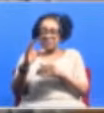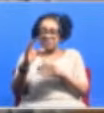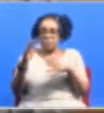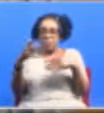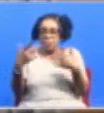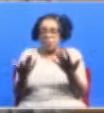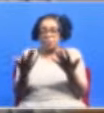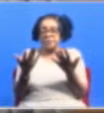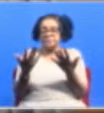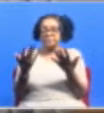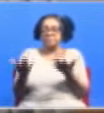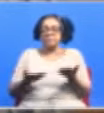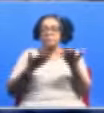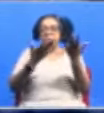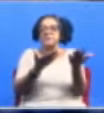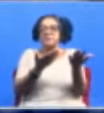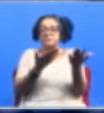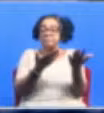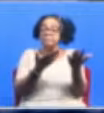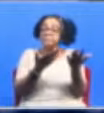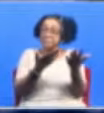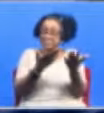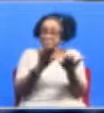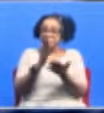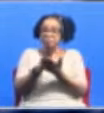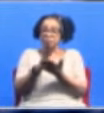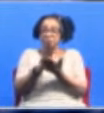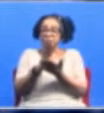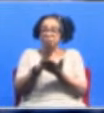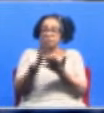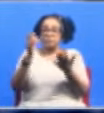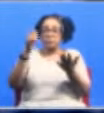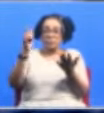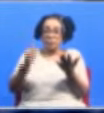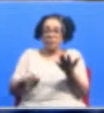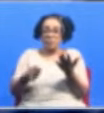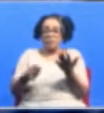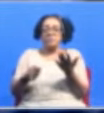there? Yes, it's true. The judiciary is a self-contained institution.